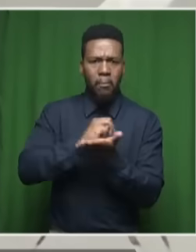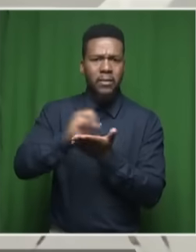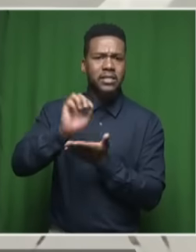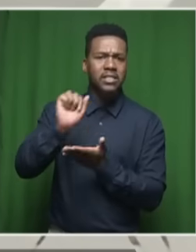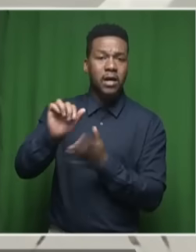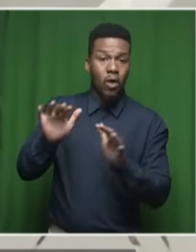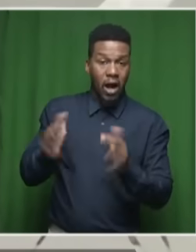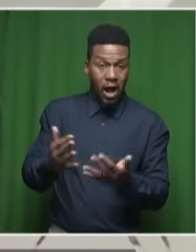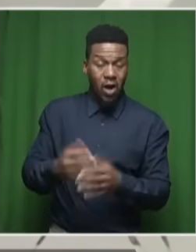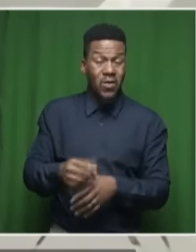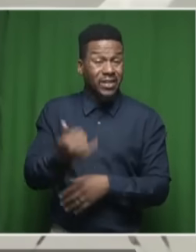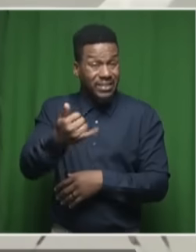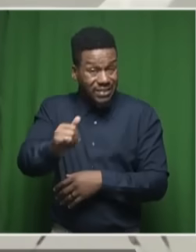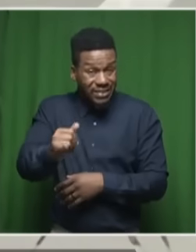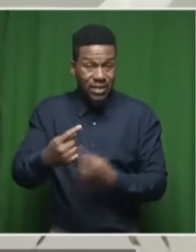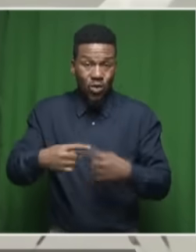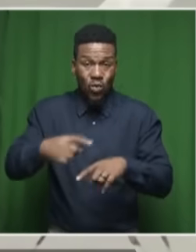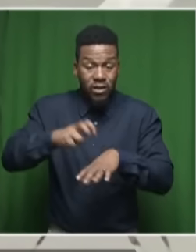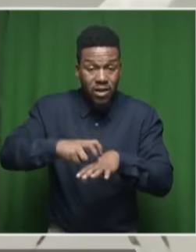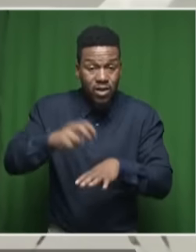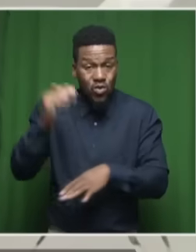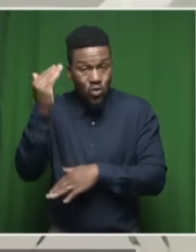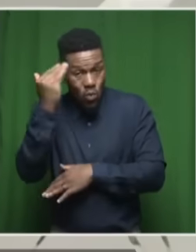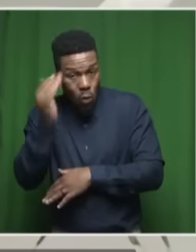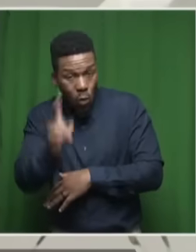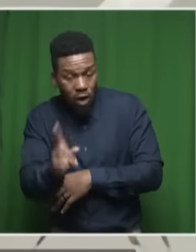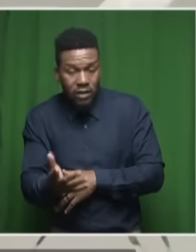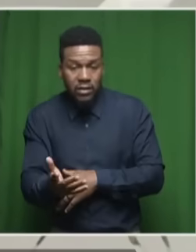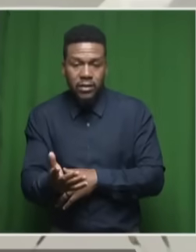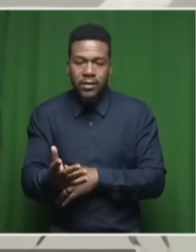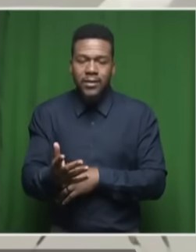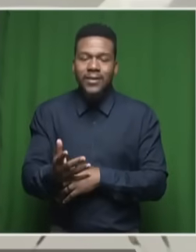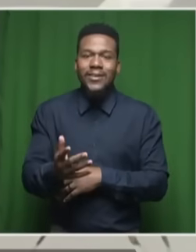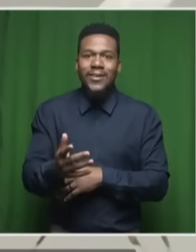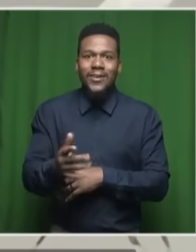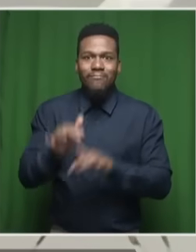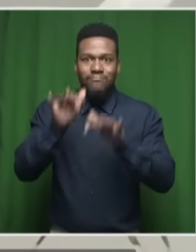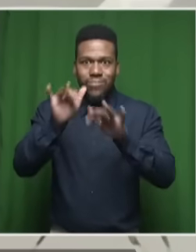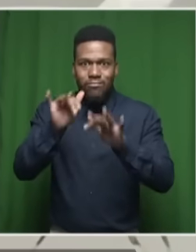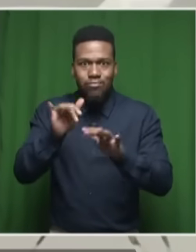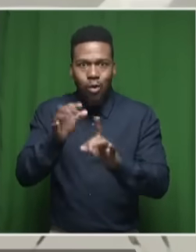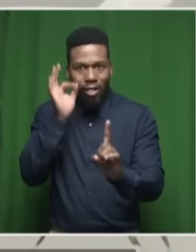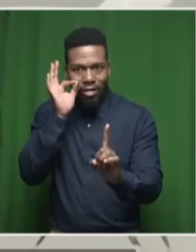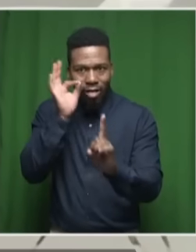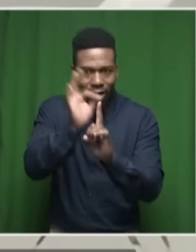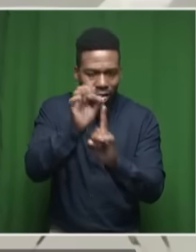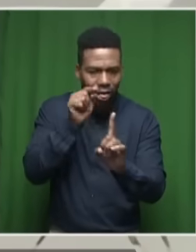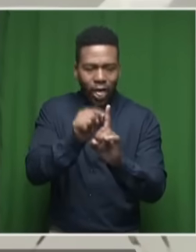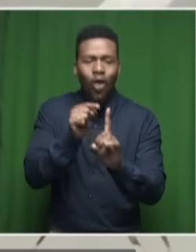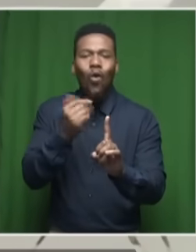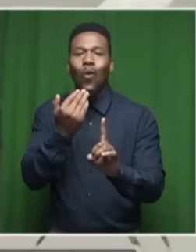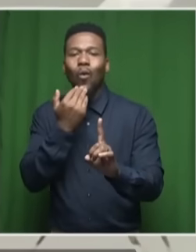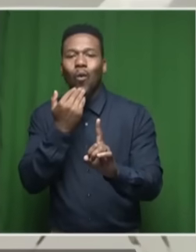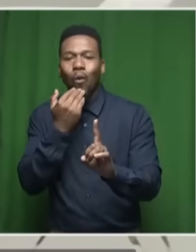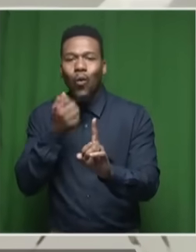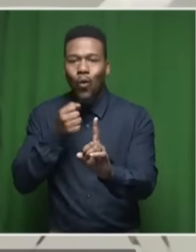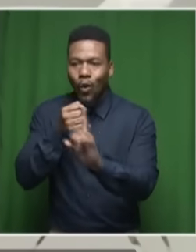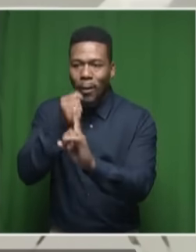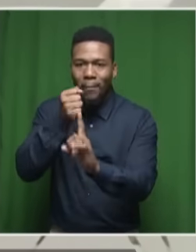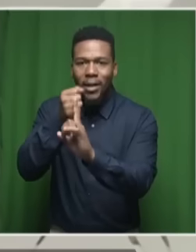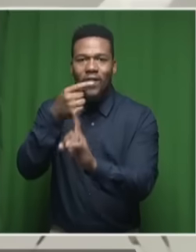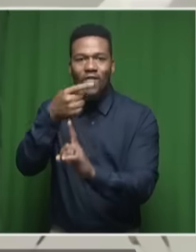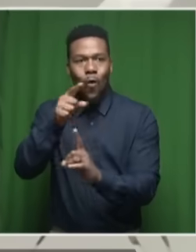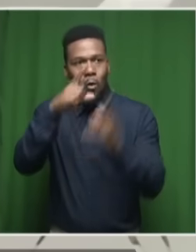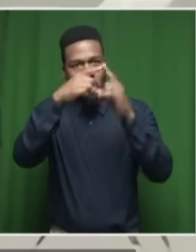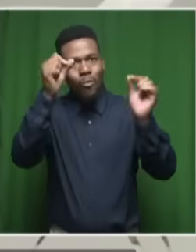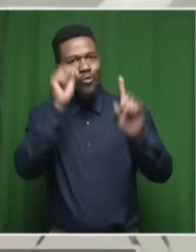still need to get to know who are the actual people who are going to be running the campaigns for this pact,